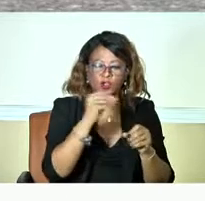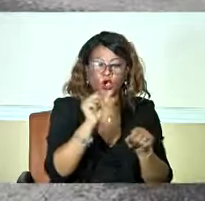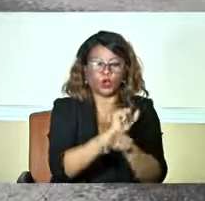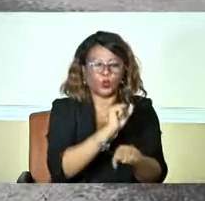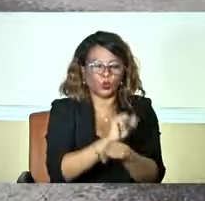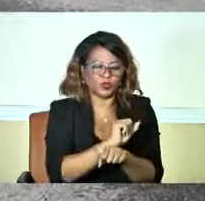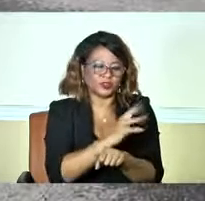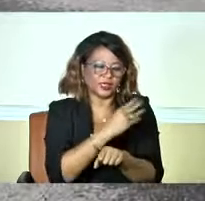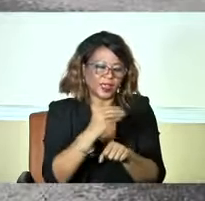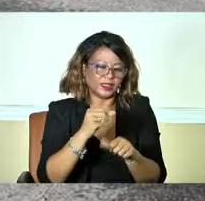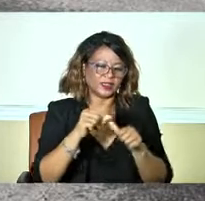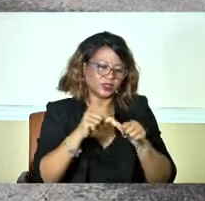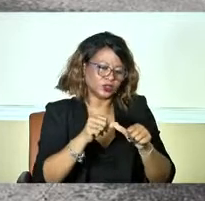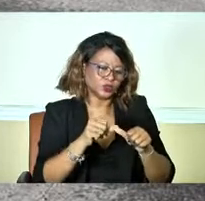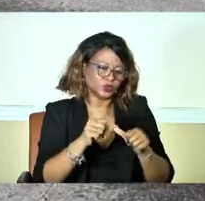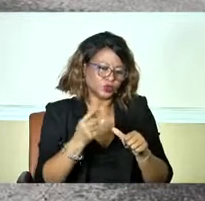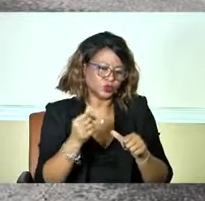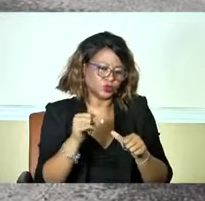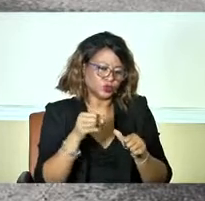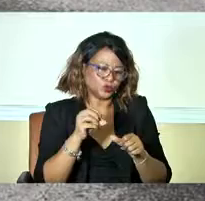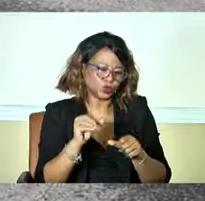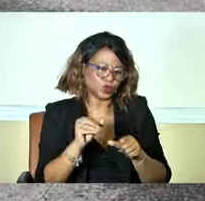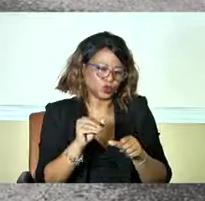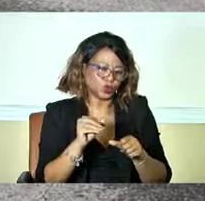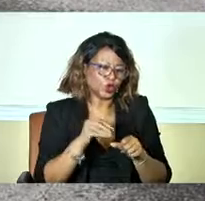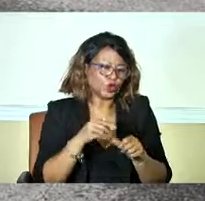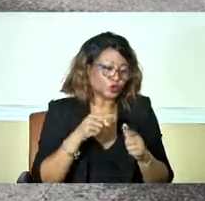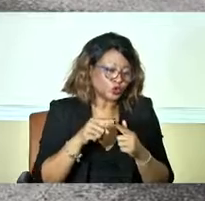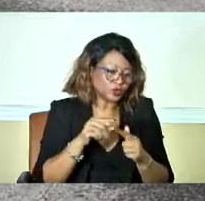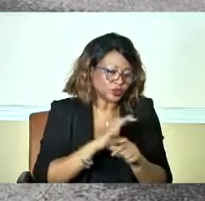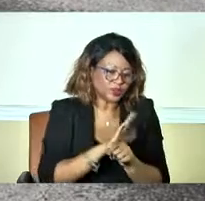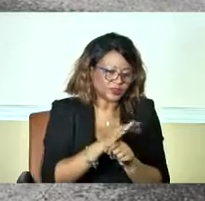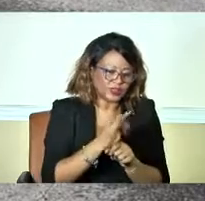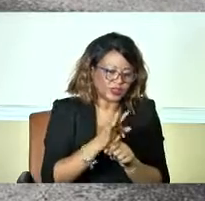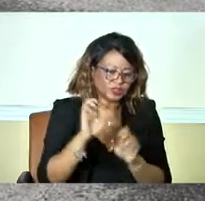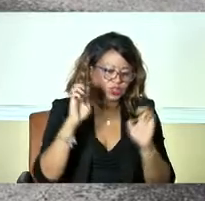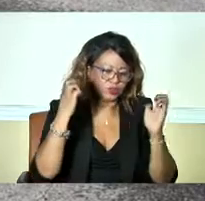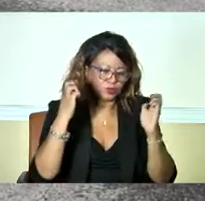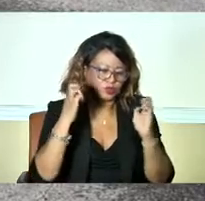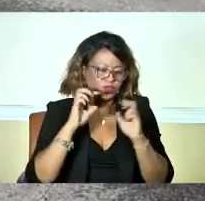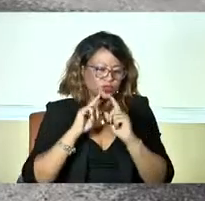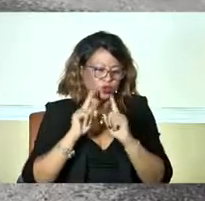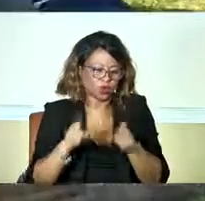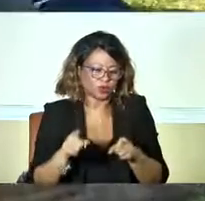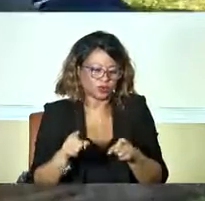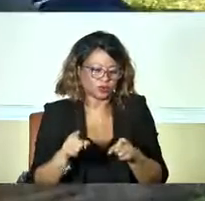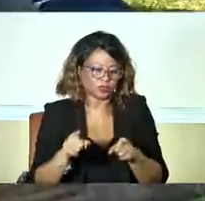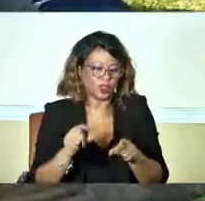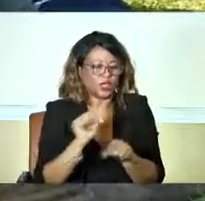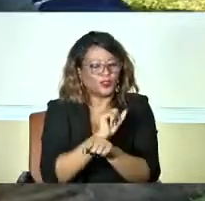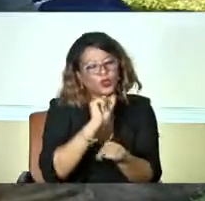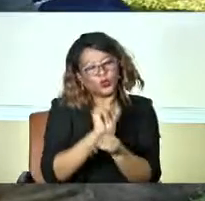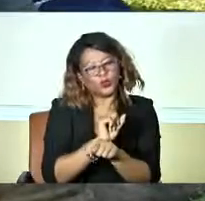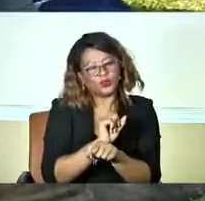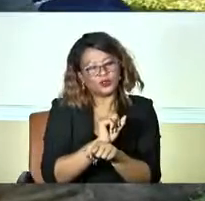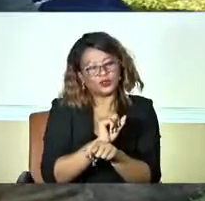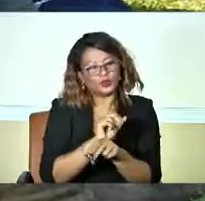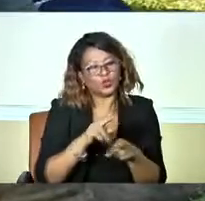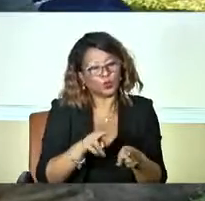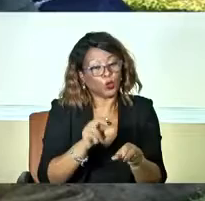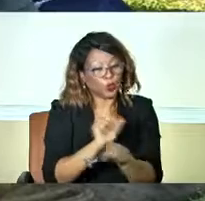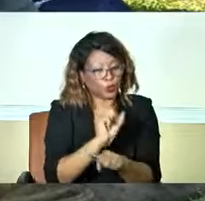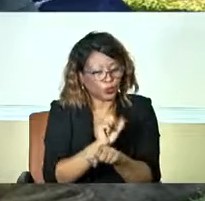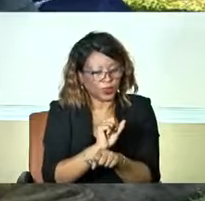work and continue to do so during the COVID-19 emergency orders. Their work, or their road